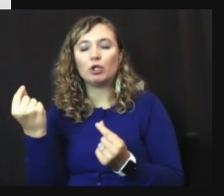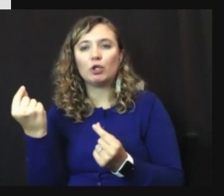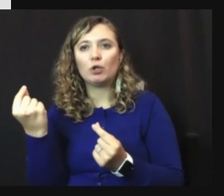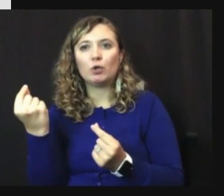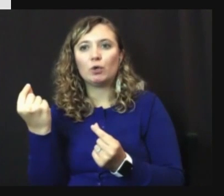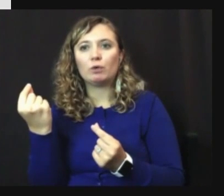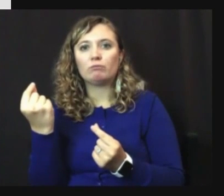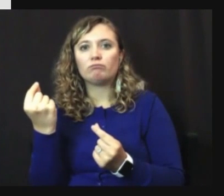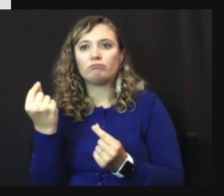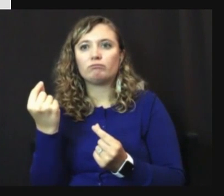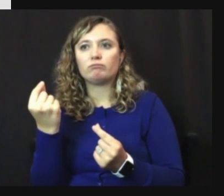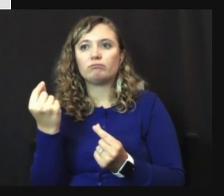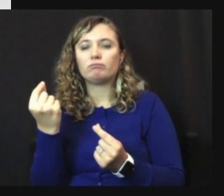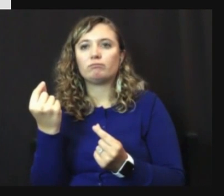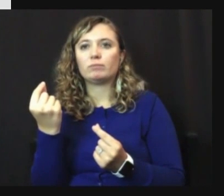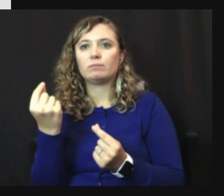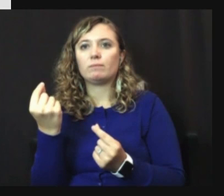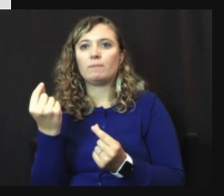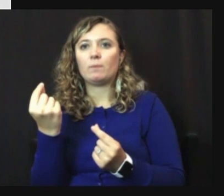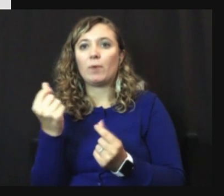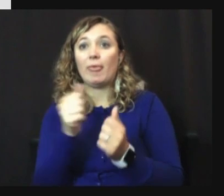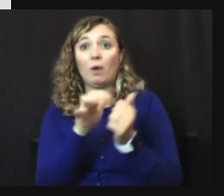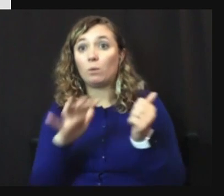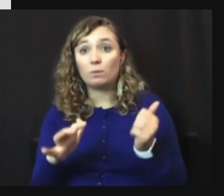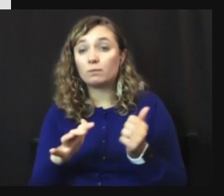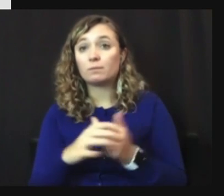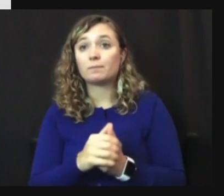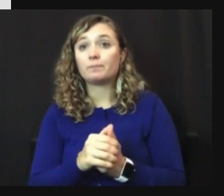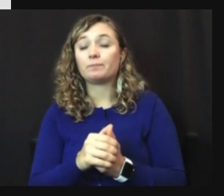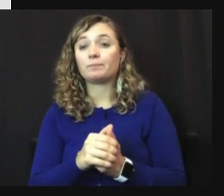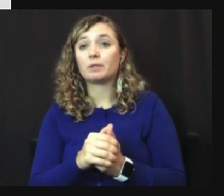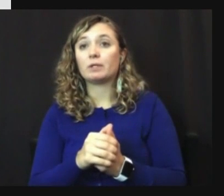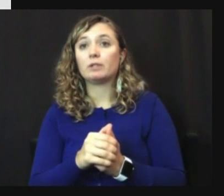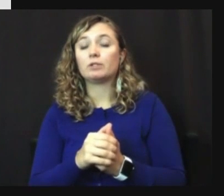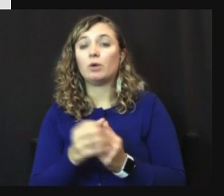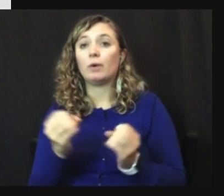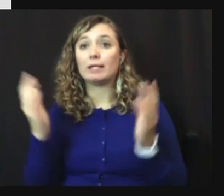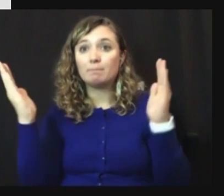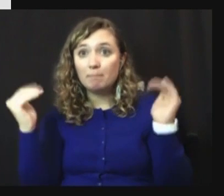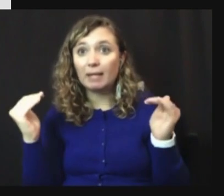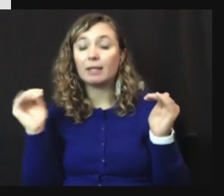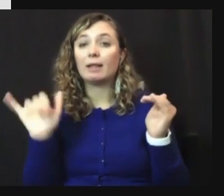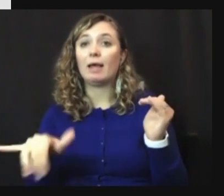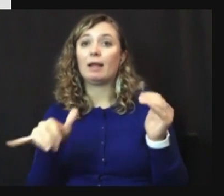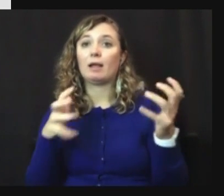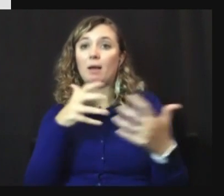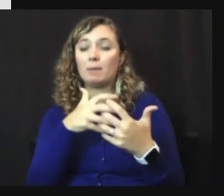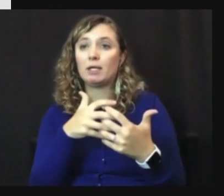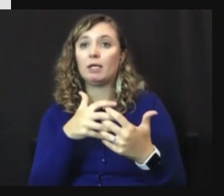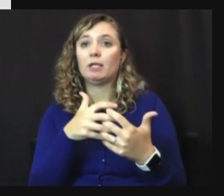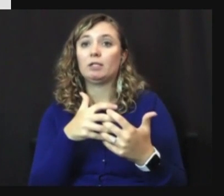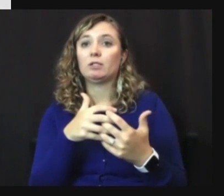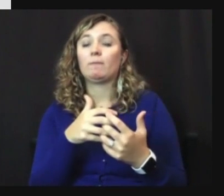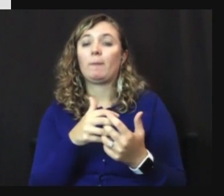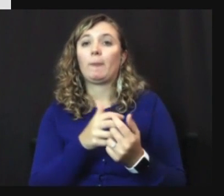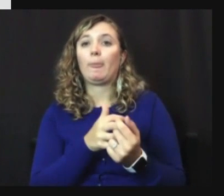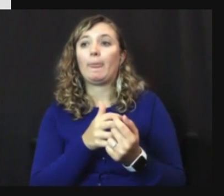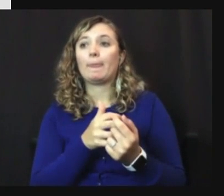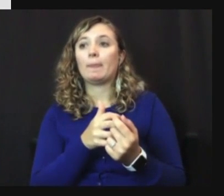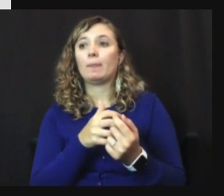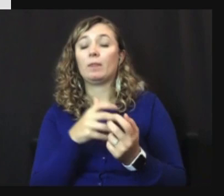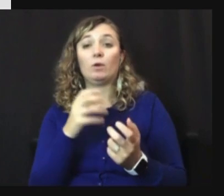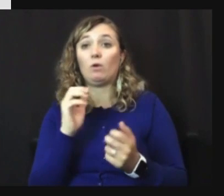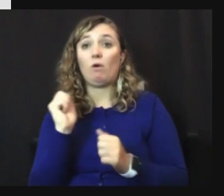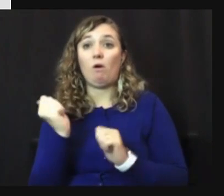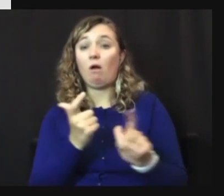would very much expect the accommodations, and many of the accommodations for those specific executive function things are things that are considered reasonable